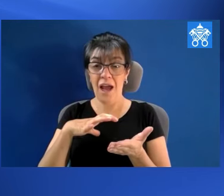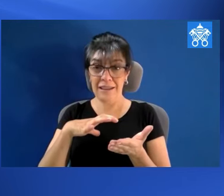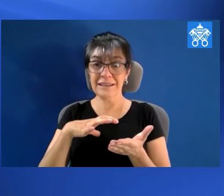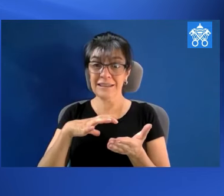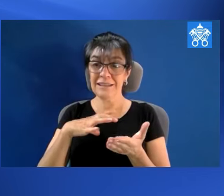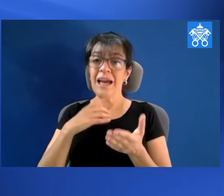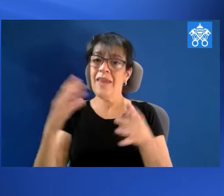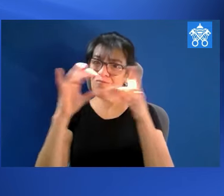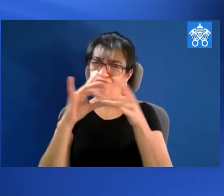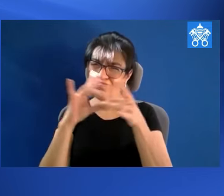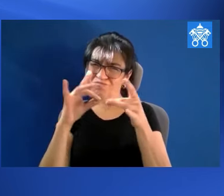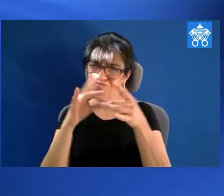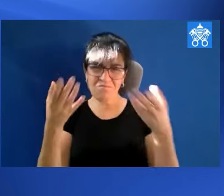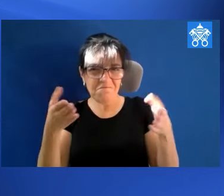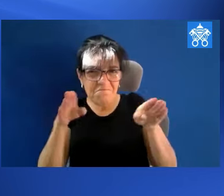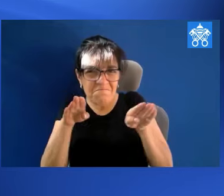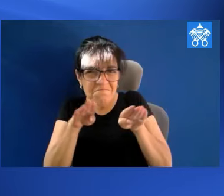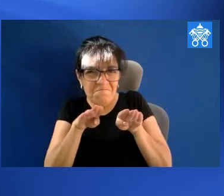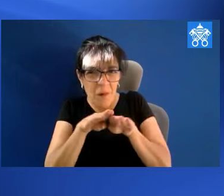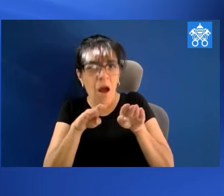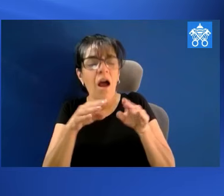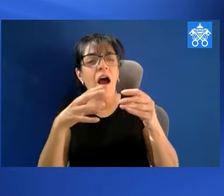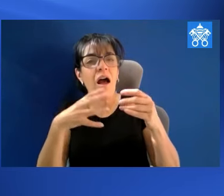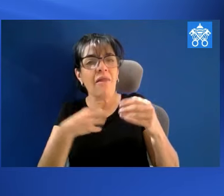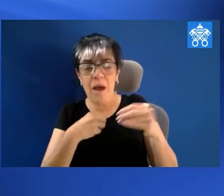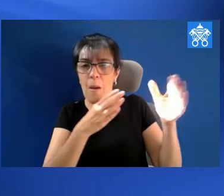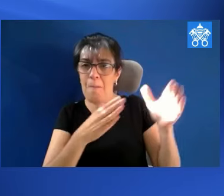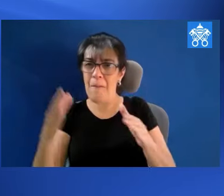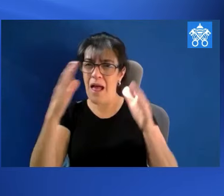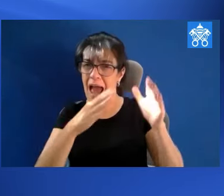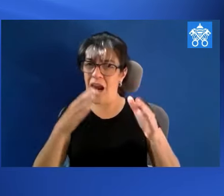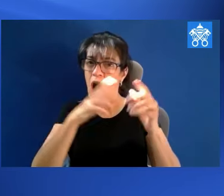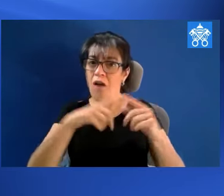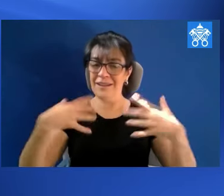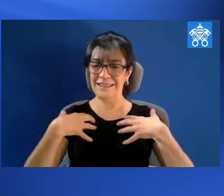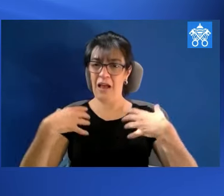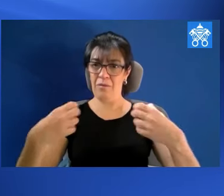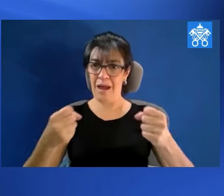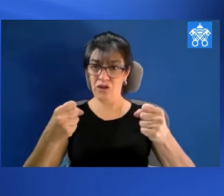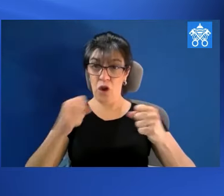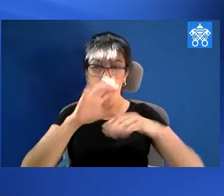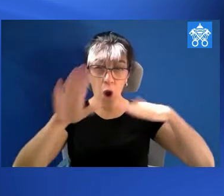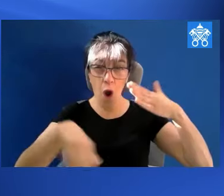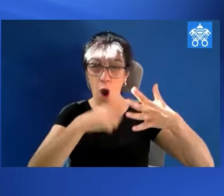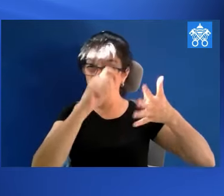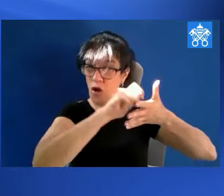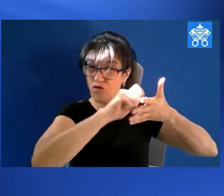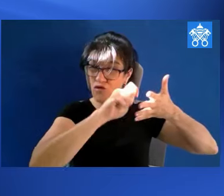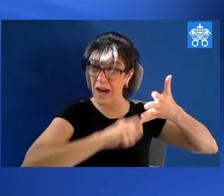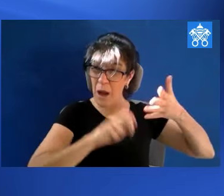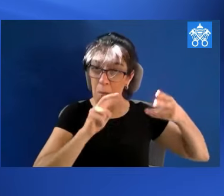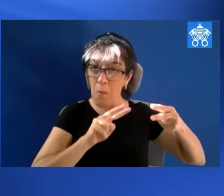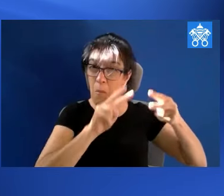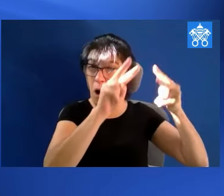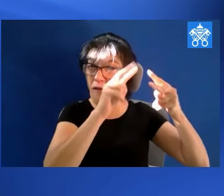which accomplishes the plan of salvation, realizes all the figures in the prophecies, and unveils the